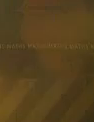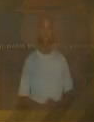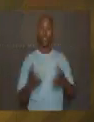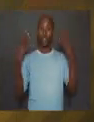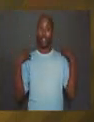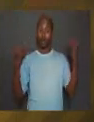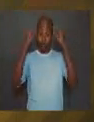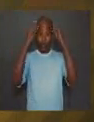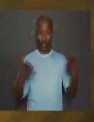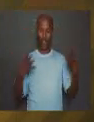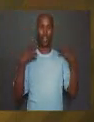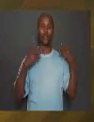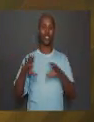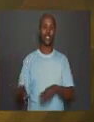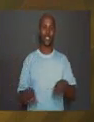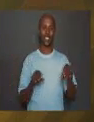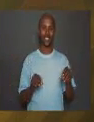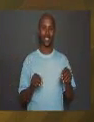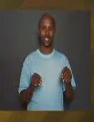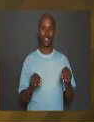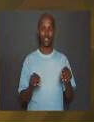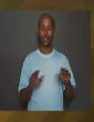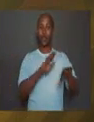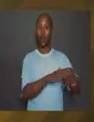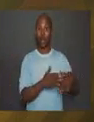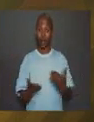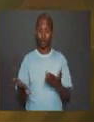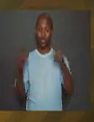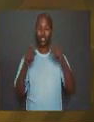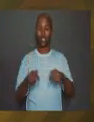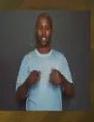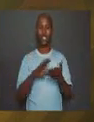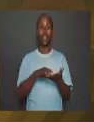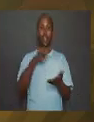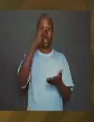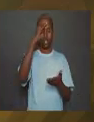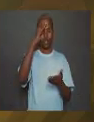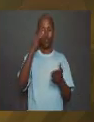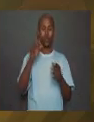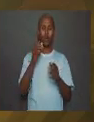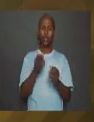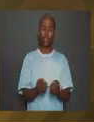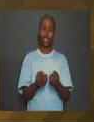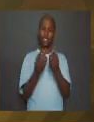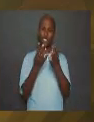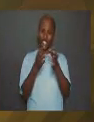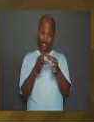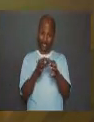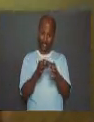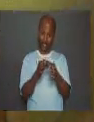Hello, teacher. Hello, students. Welcome to today's lesson on infinite